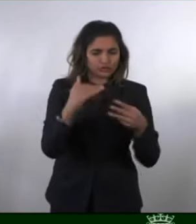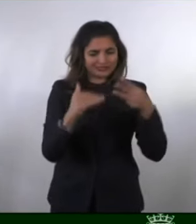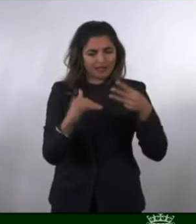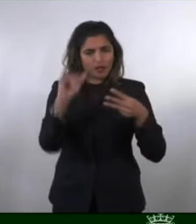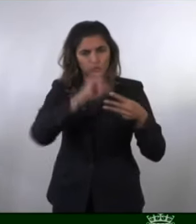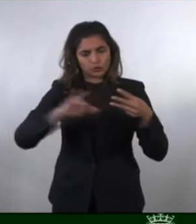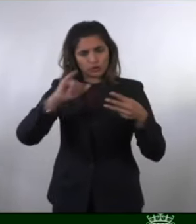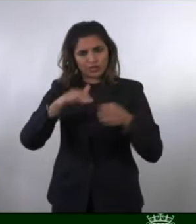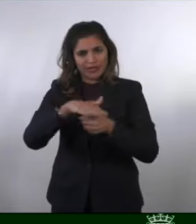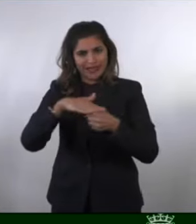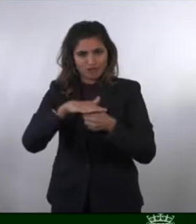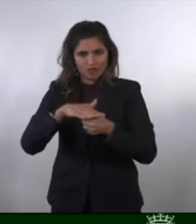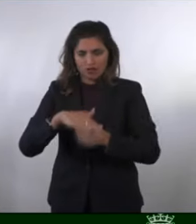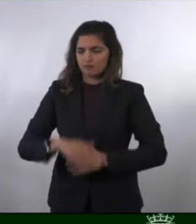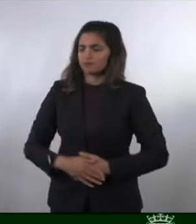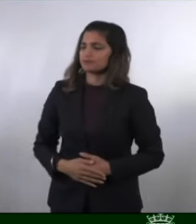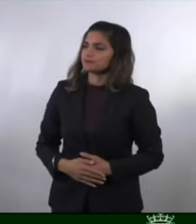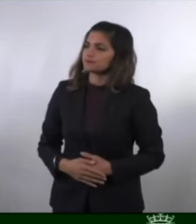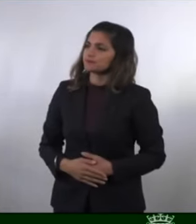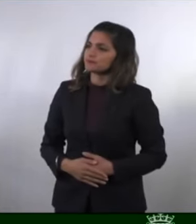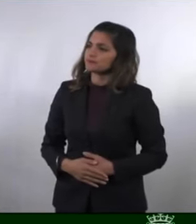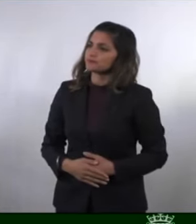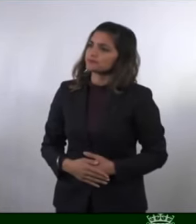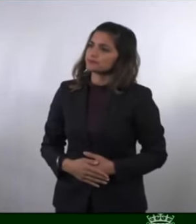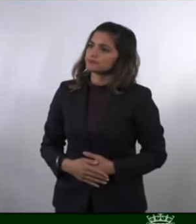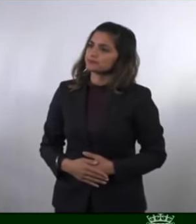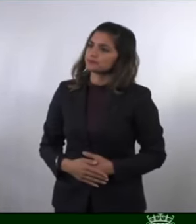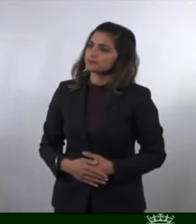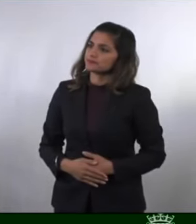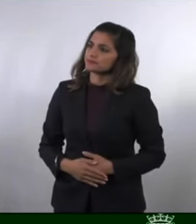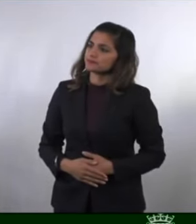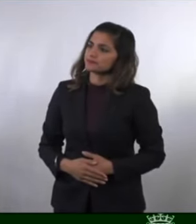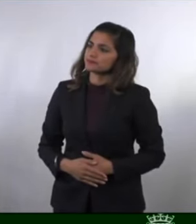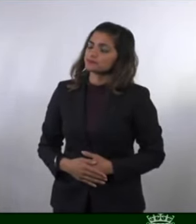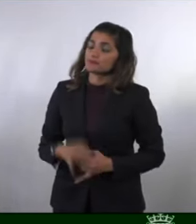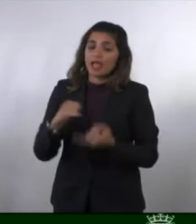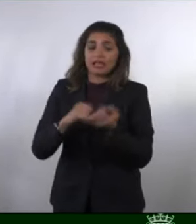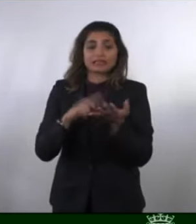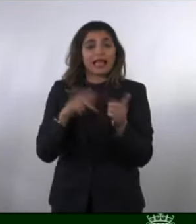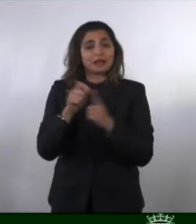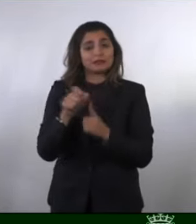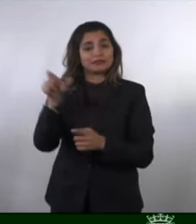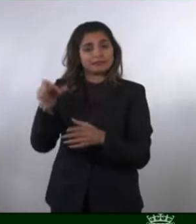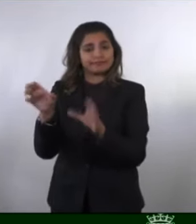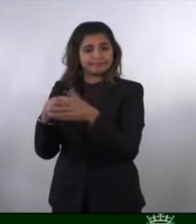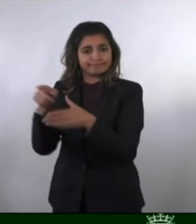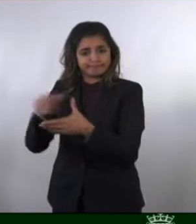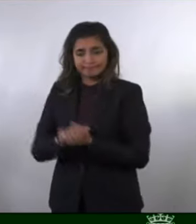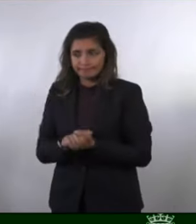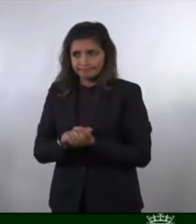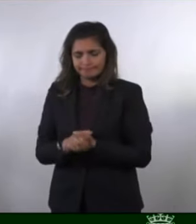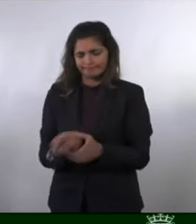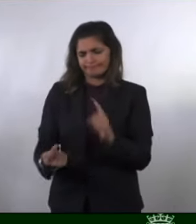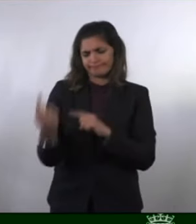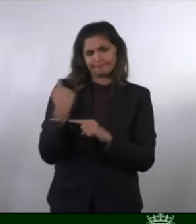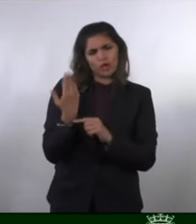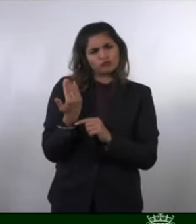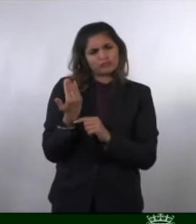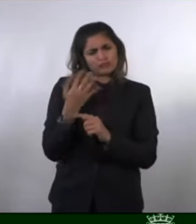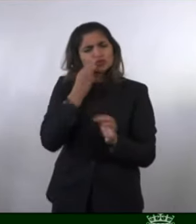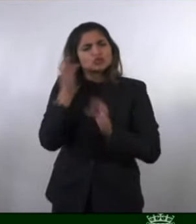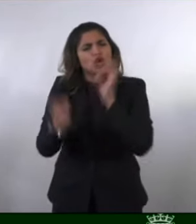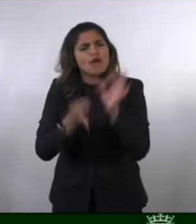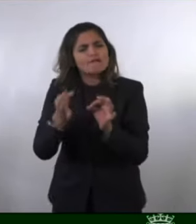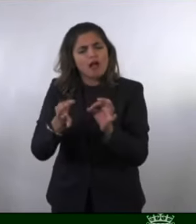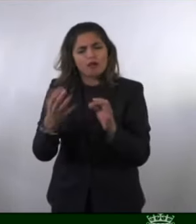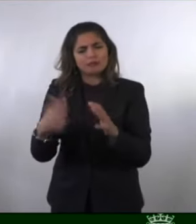Thank you, Madam Deputy Speaker. In a recent survey, 95% of disabled people said that their costs had increased